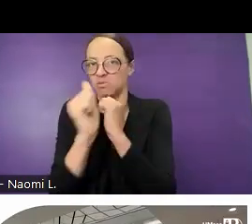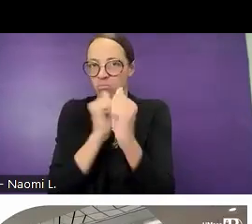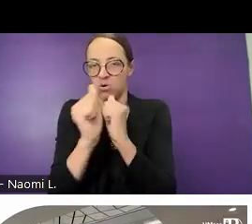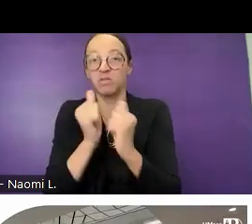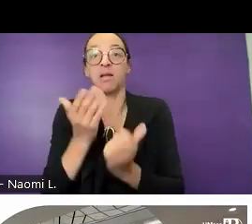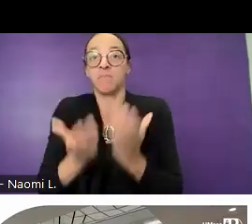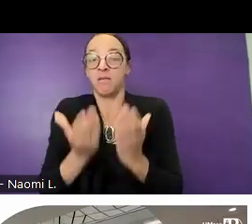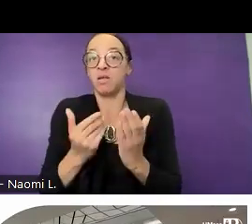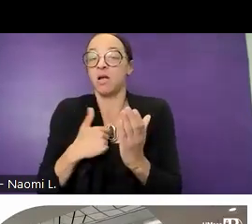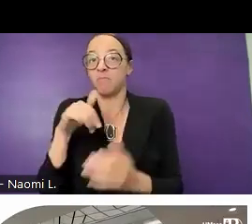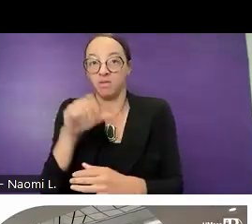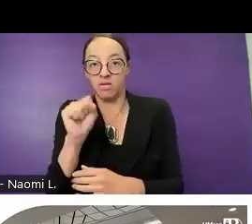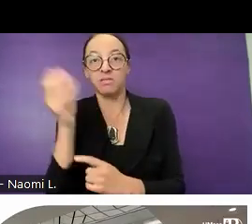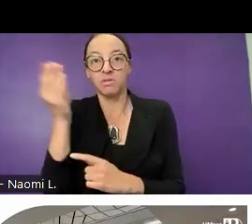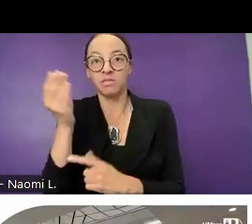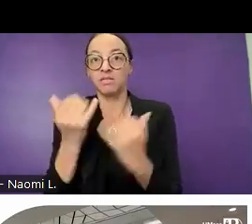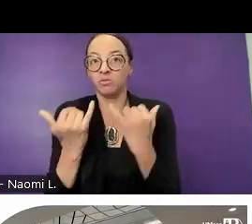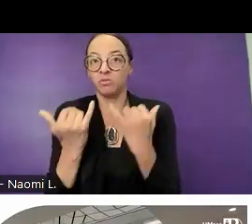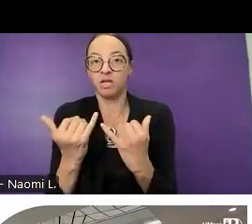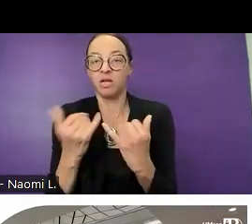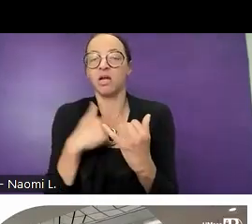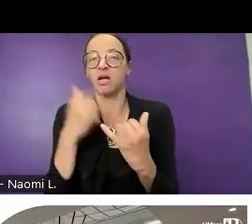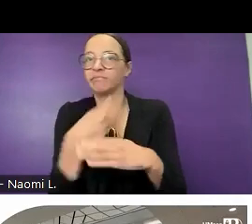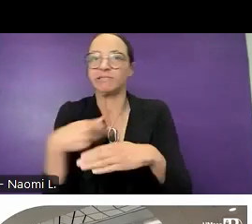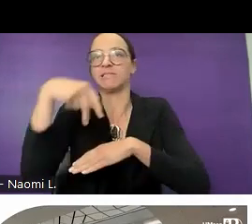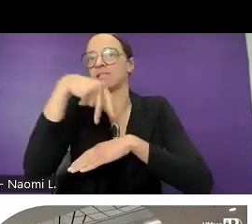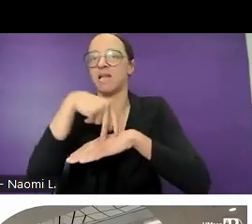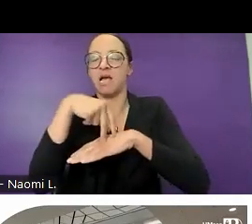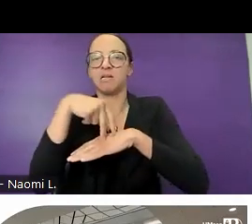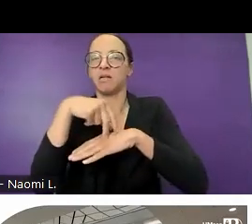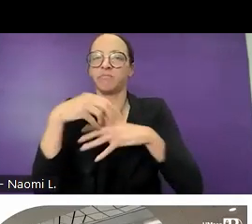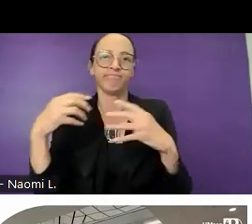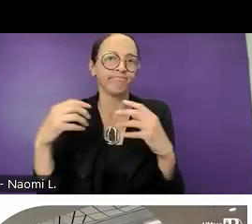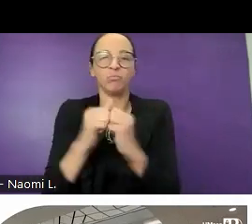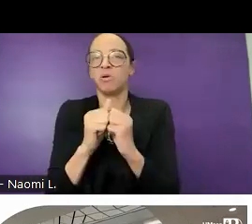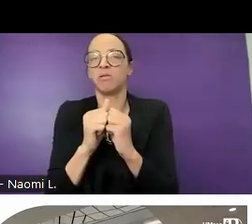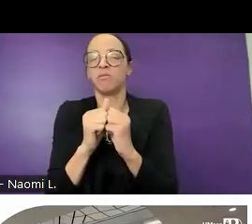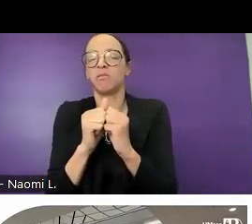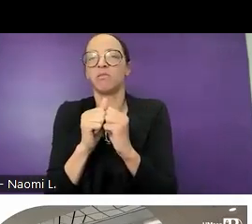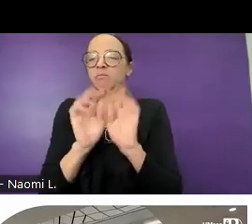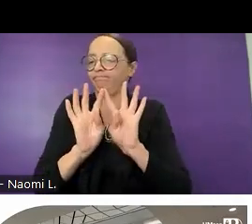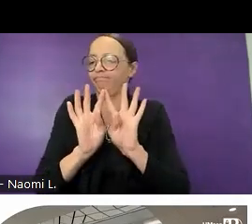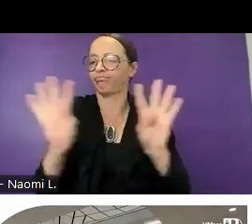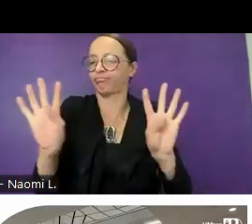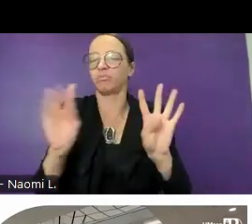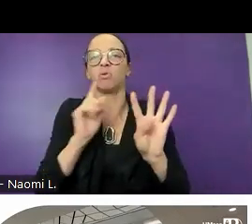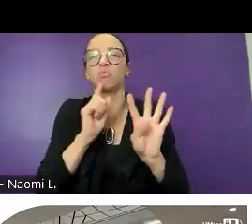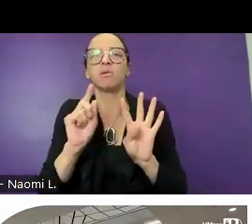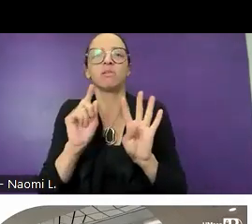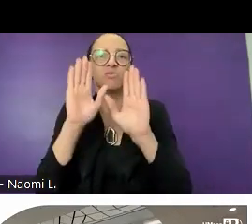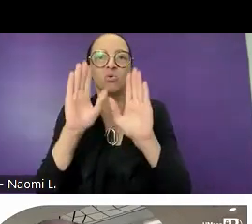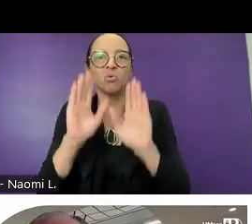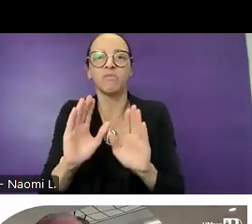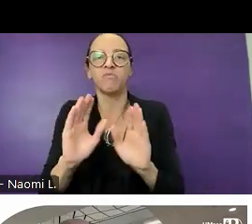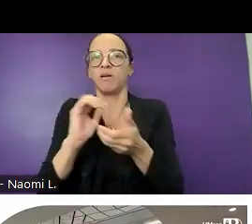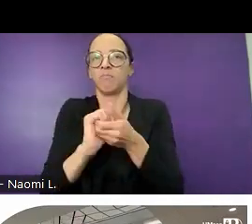I'm standing in line with some really terrific partners that are leading various elements of this initiative, and I'll